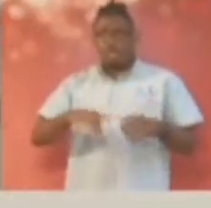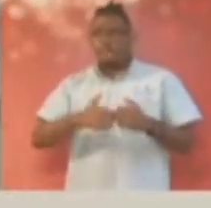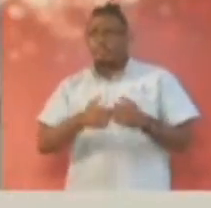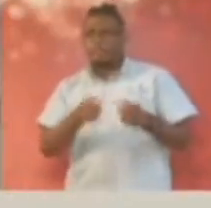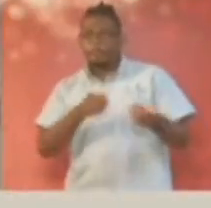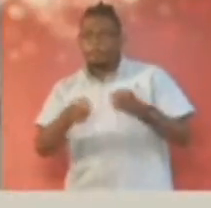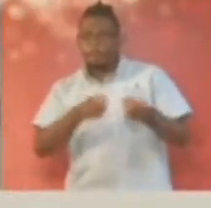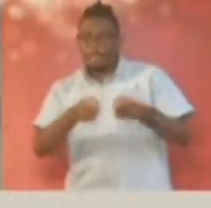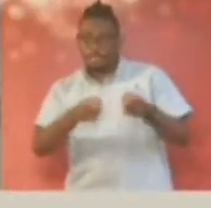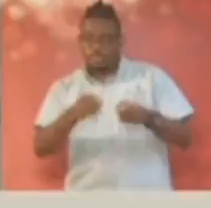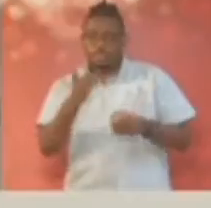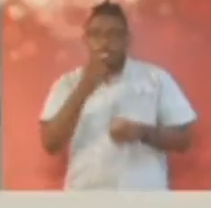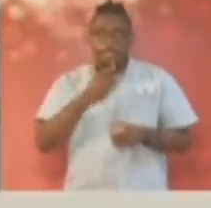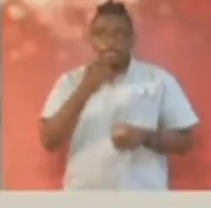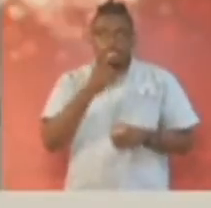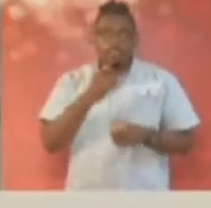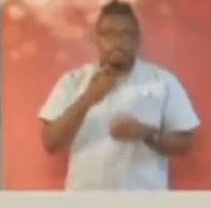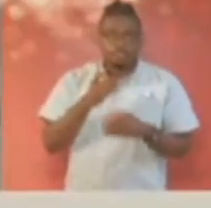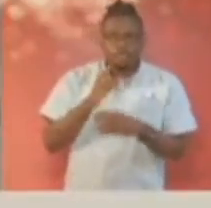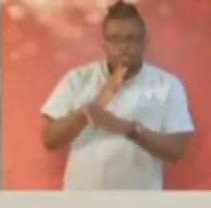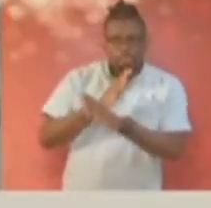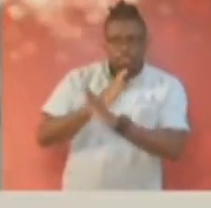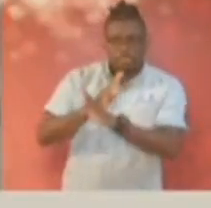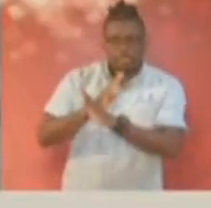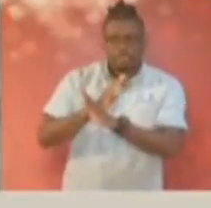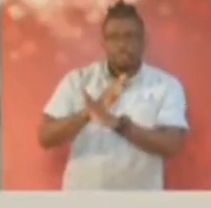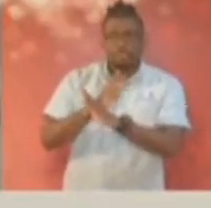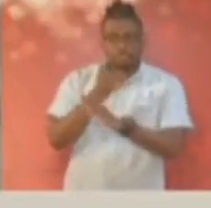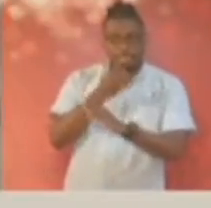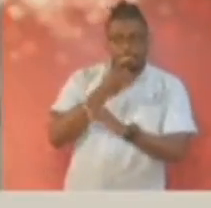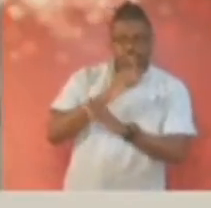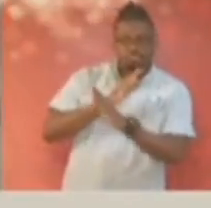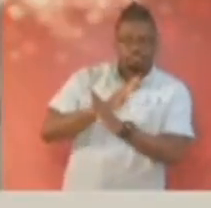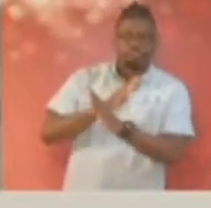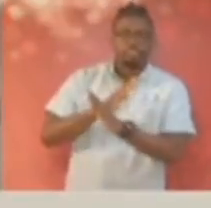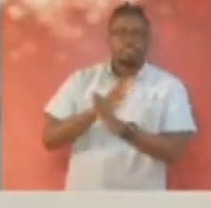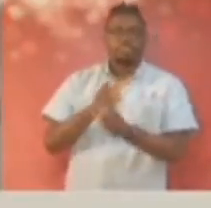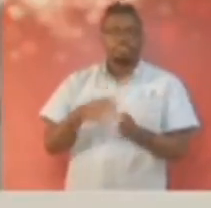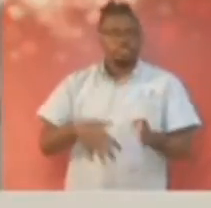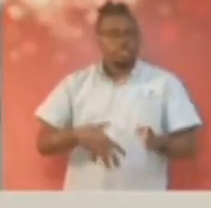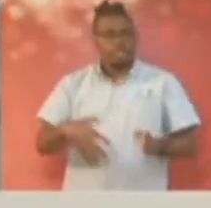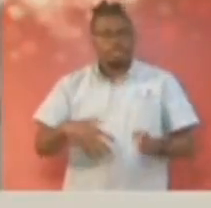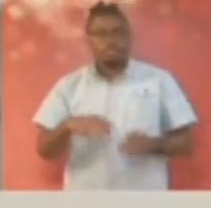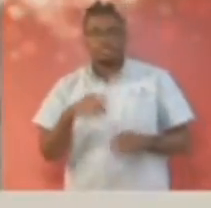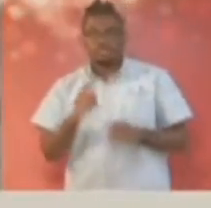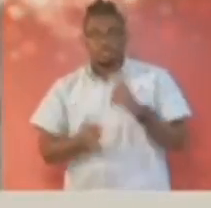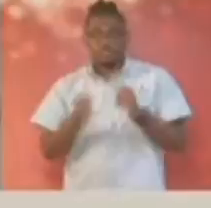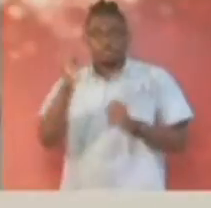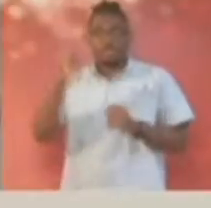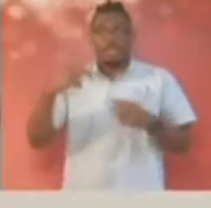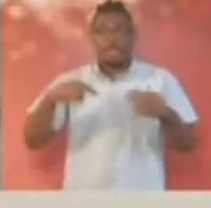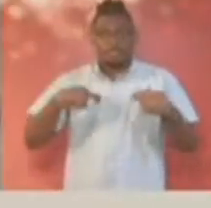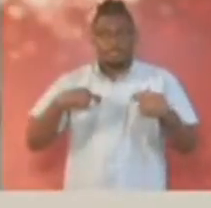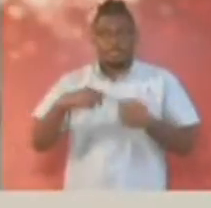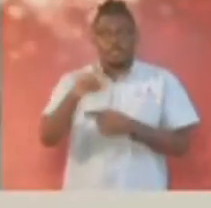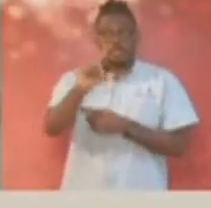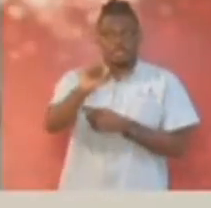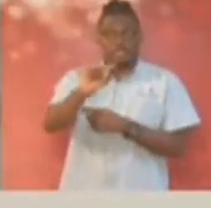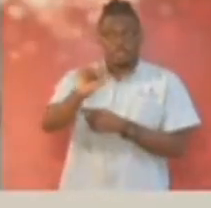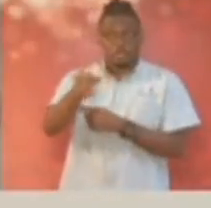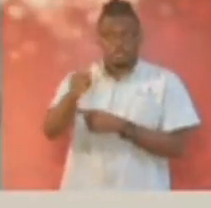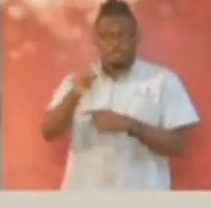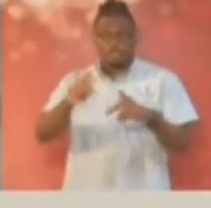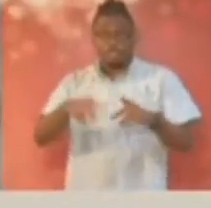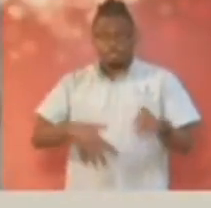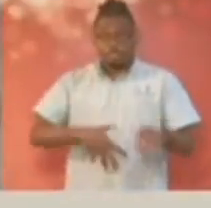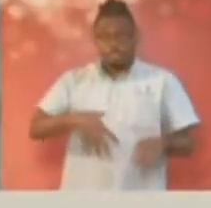and controlling diabetes. But in this country, we've estimated that there are about 20,000 pregnancies annually,